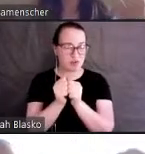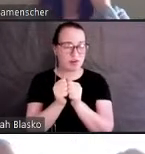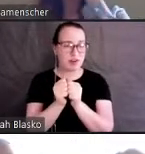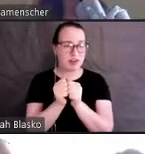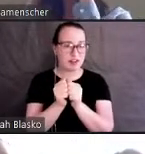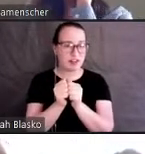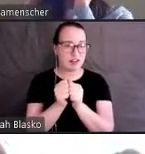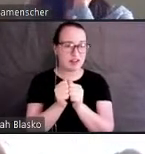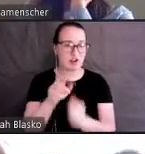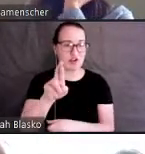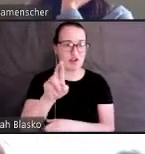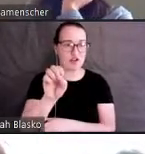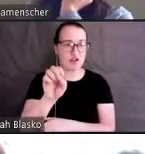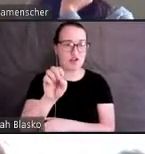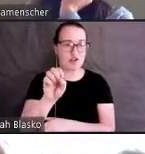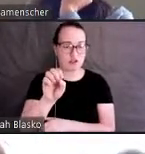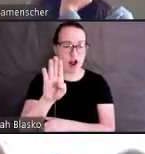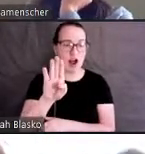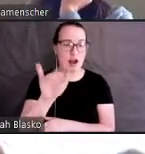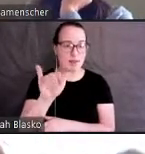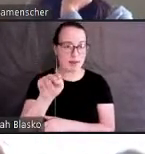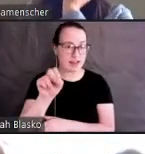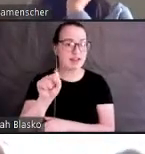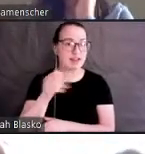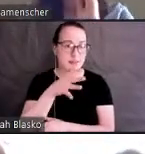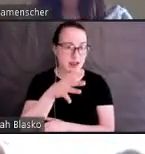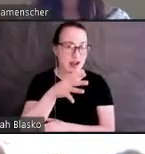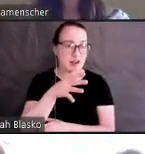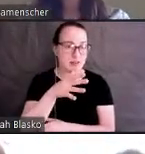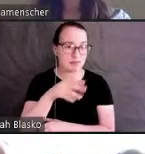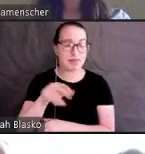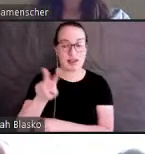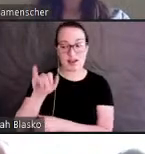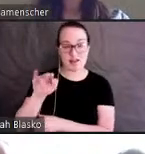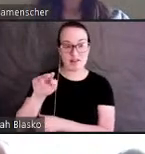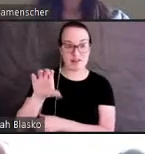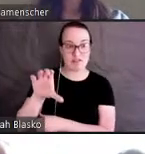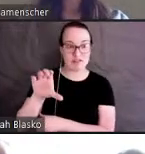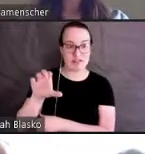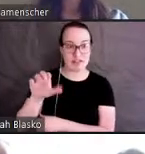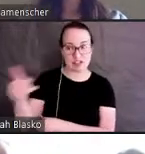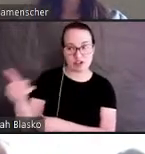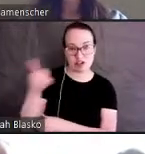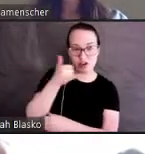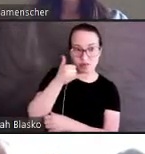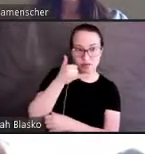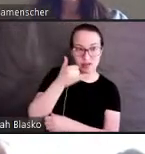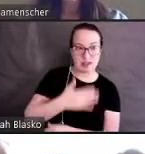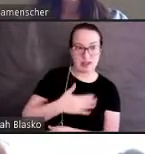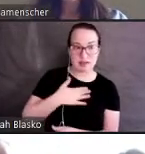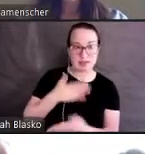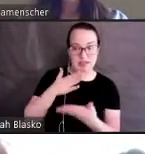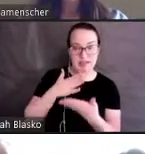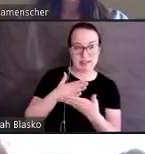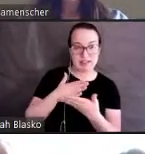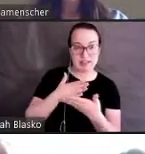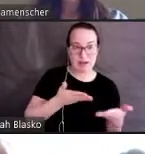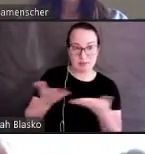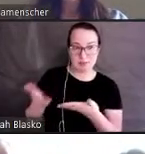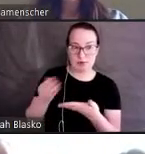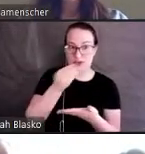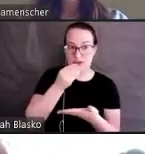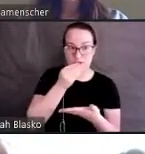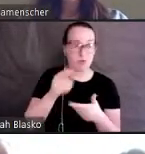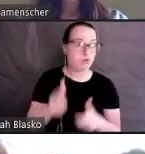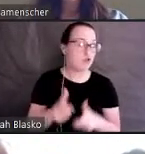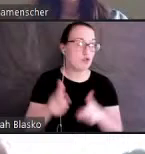in 2 days they were brought so much food that Vince had to call me and say, "Bro, please don't bring any food over today.